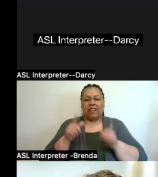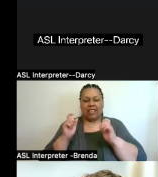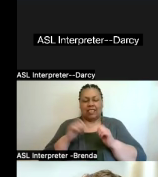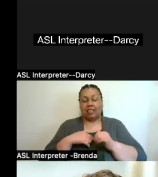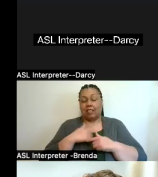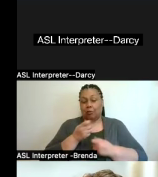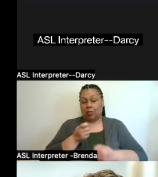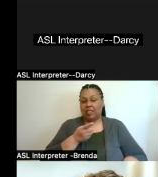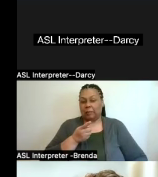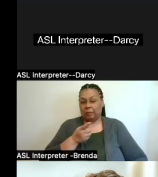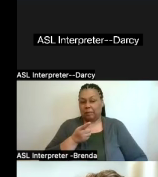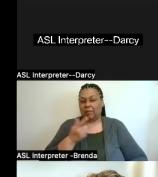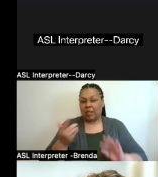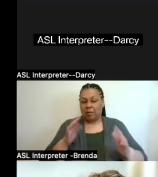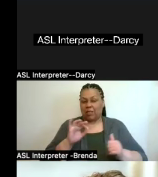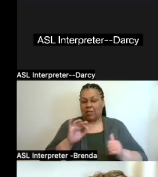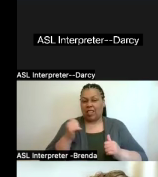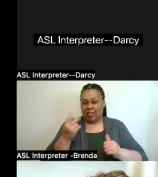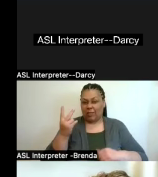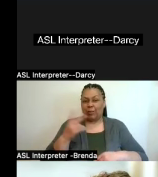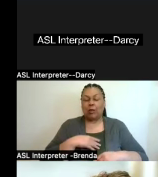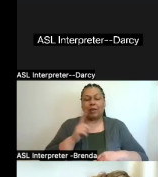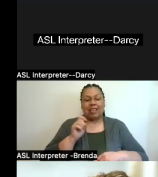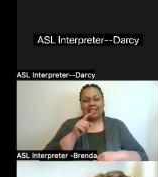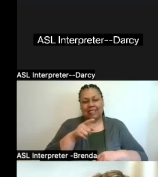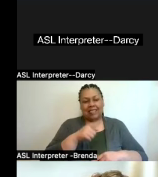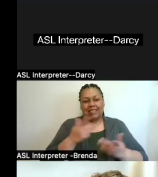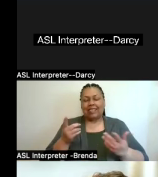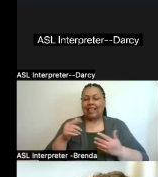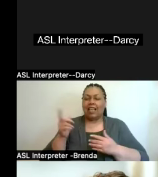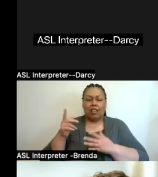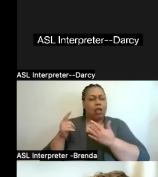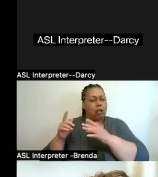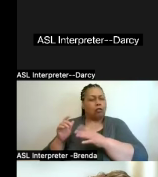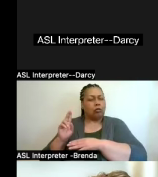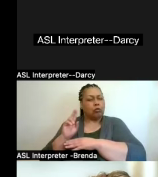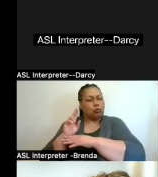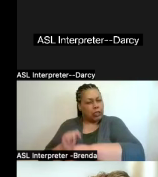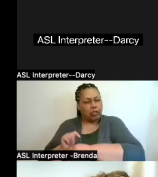other algorithms because while EPIC and FINDER use traditional seismic